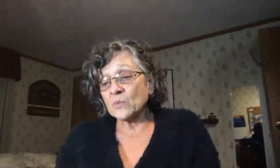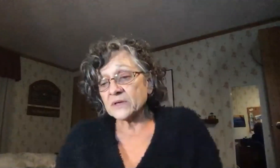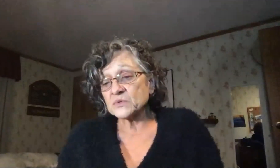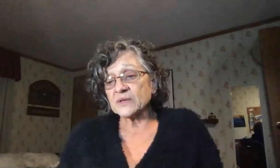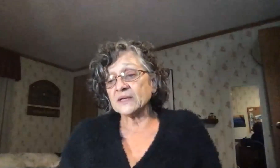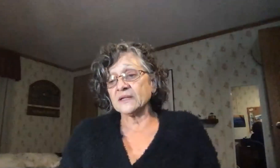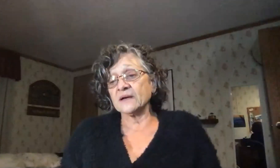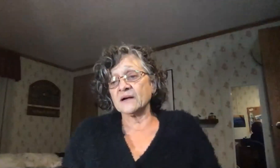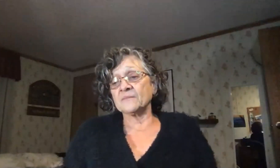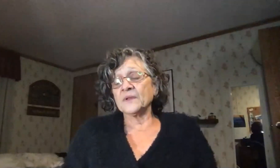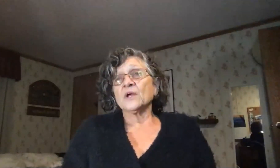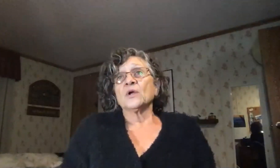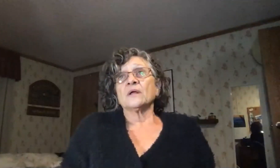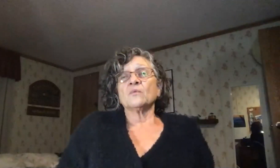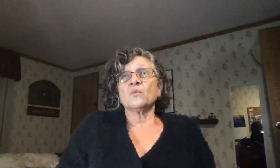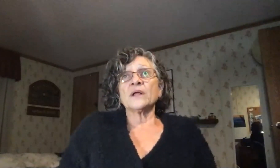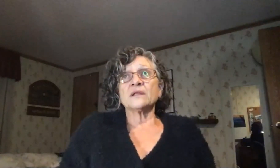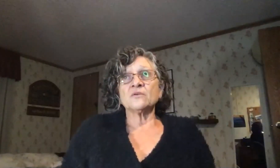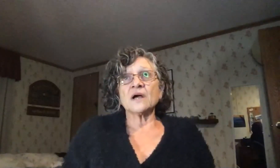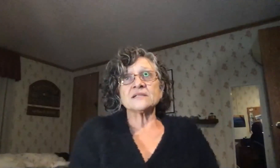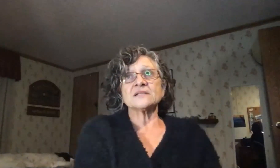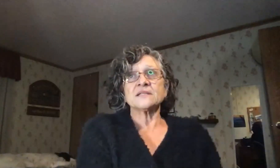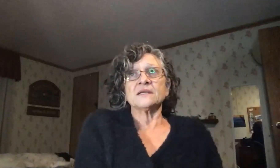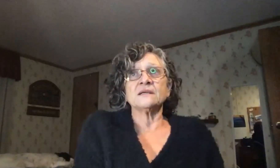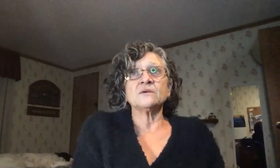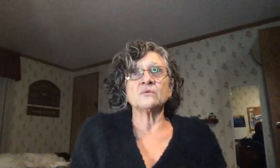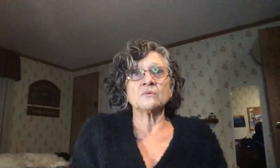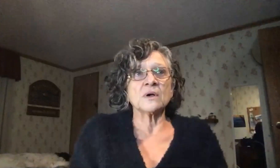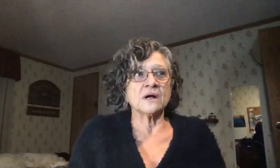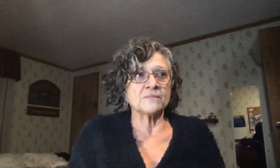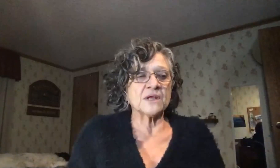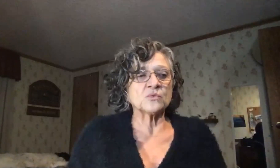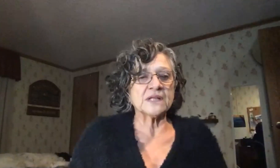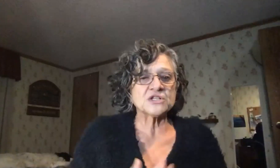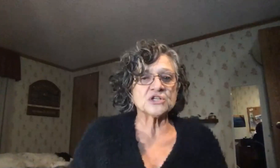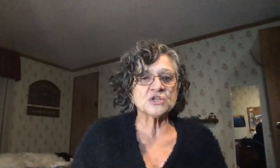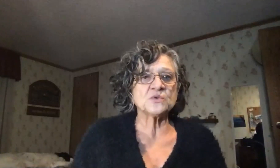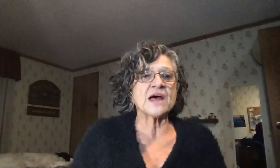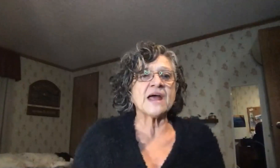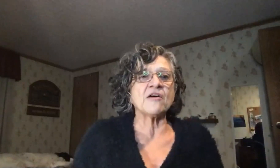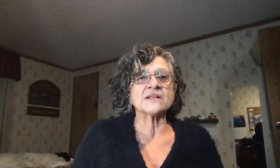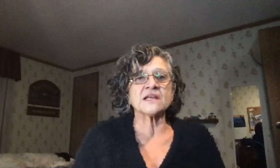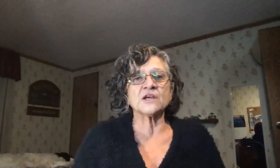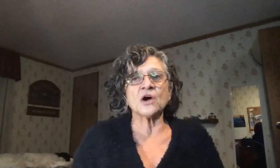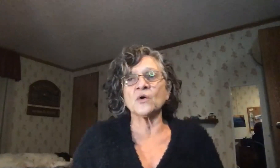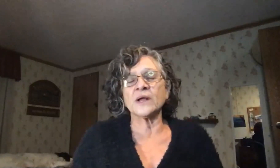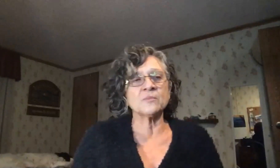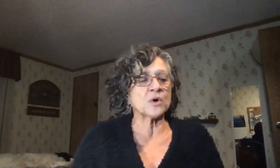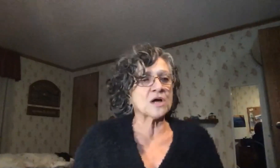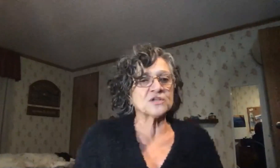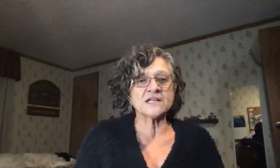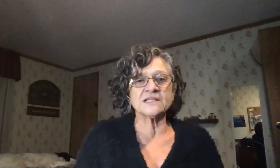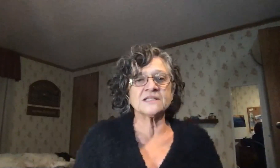So I'm wondering what you guys see in relation to that, how that's going to go,